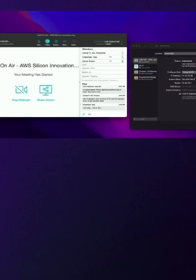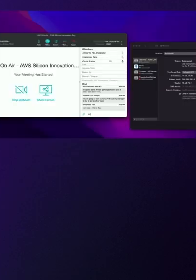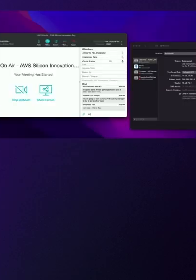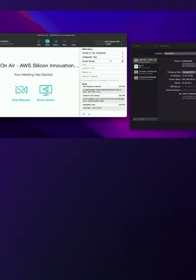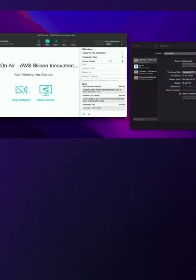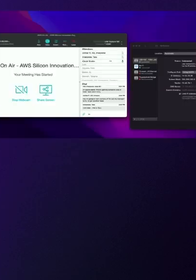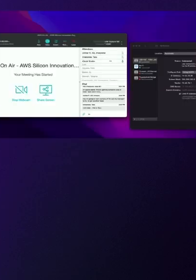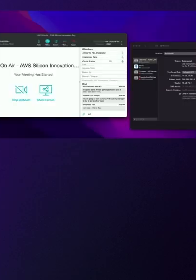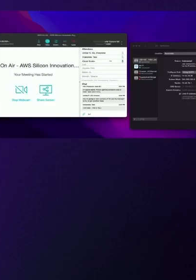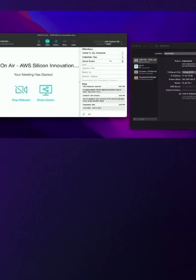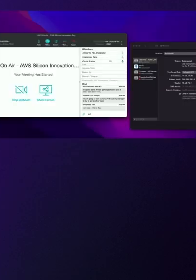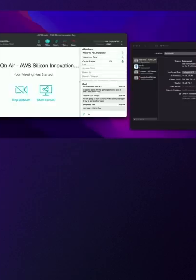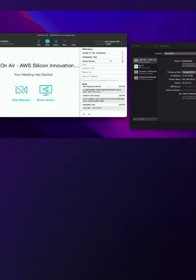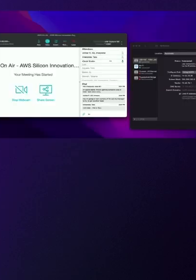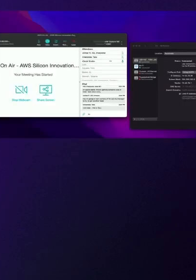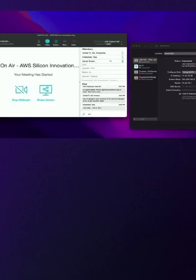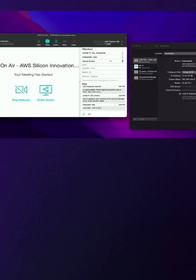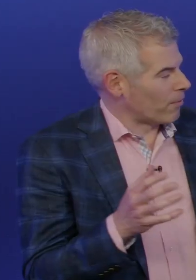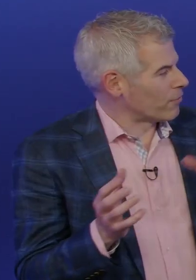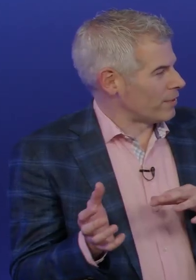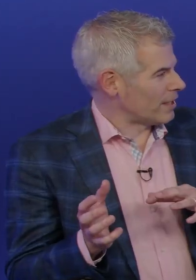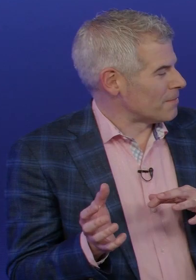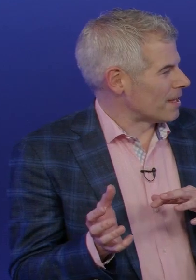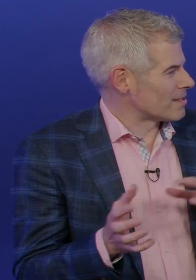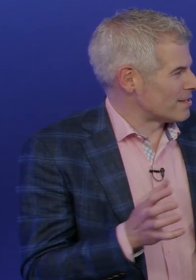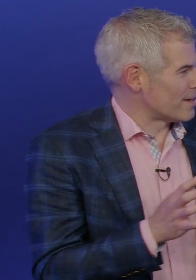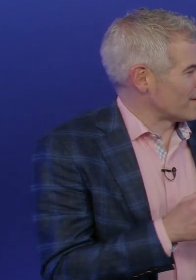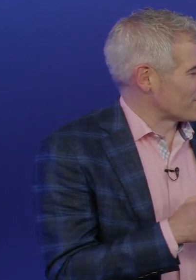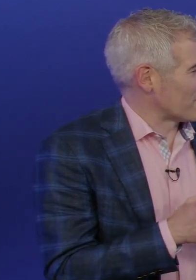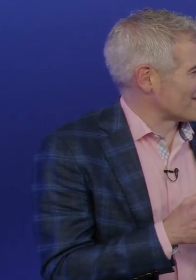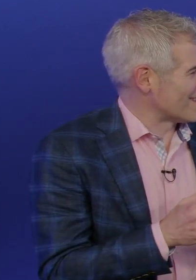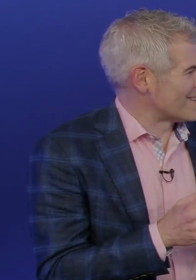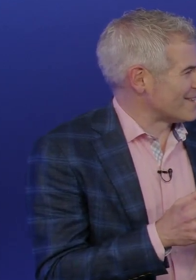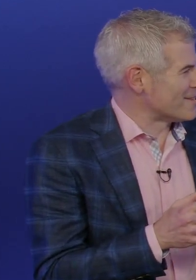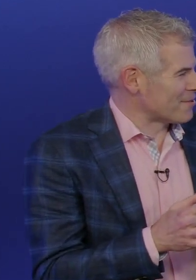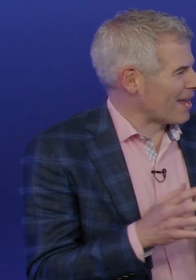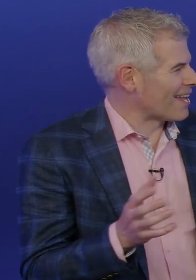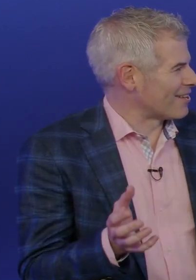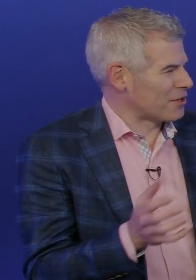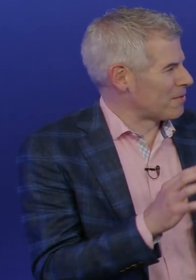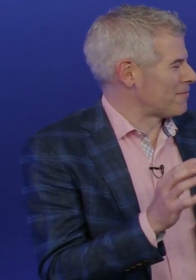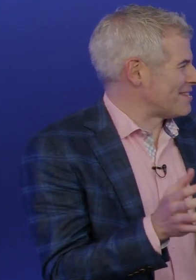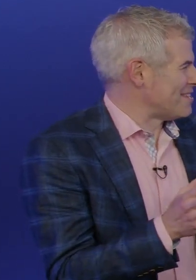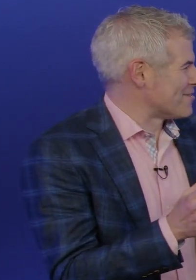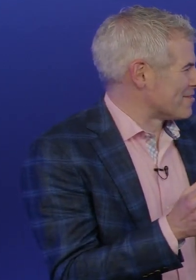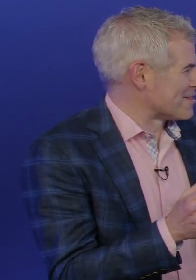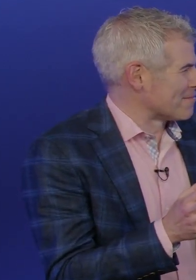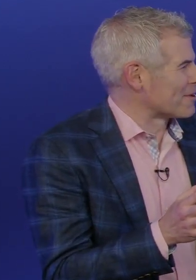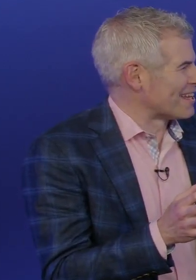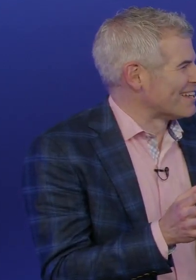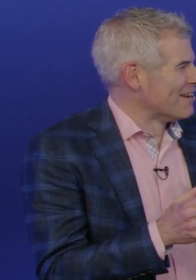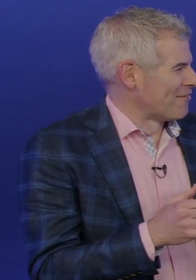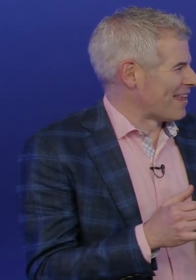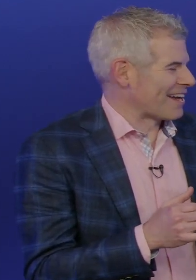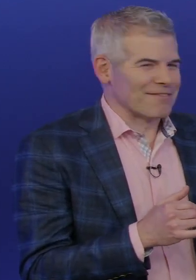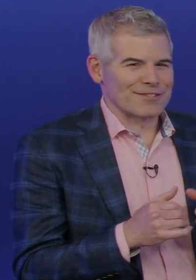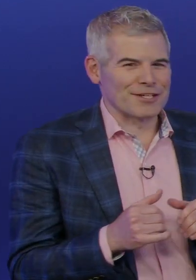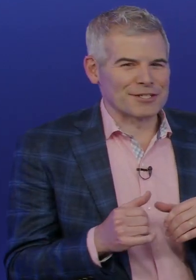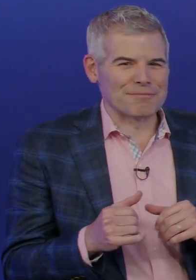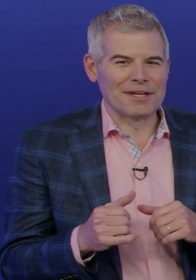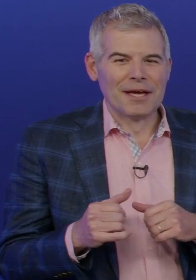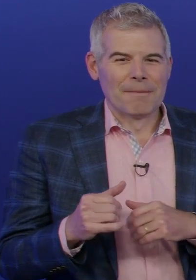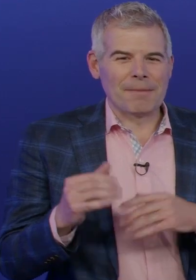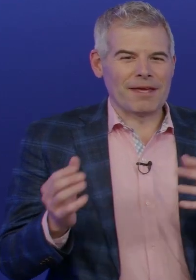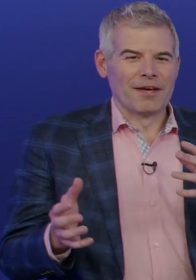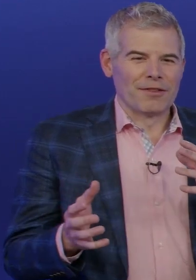Liguori talked briefly about both the EBS and Nitro SSDs. So we had a little bit of a teaser this morning for that